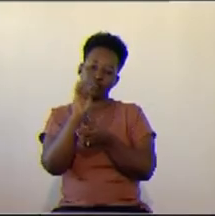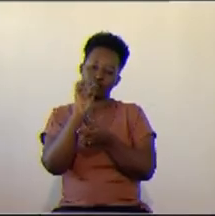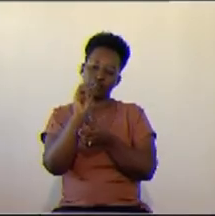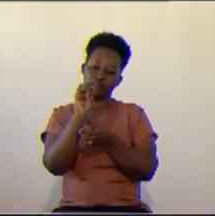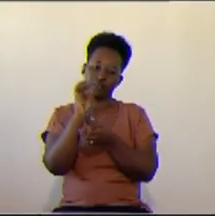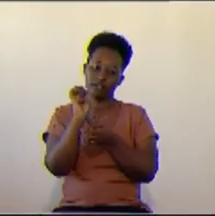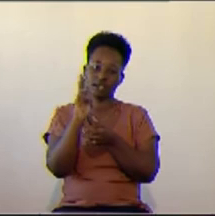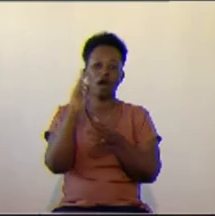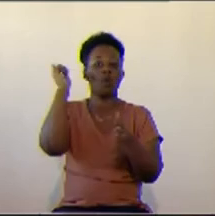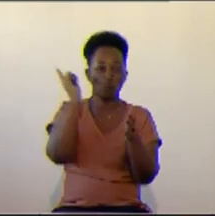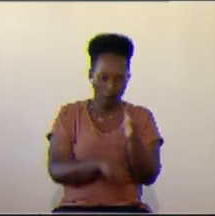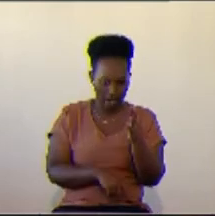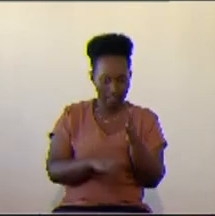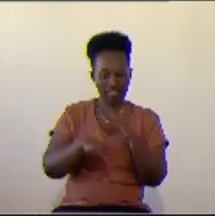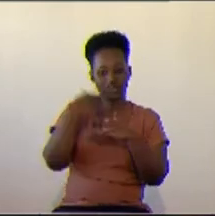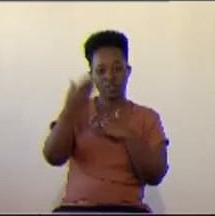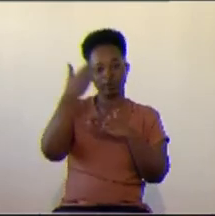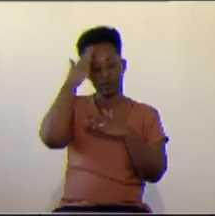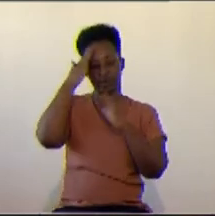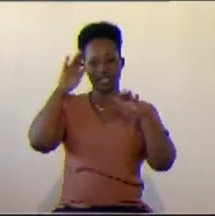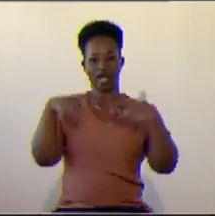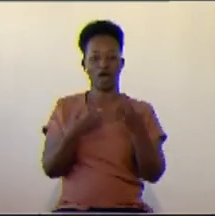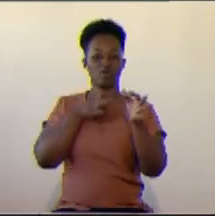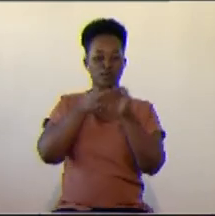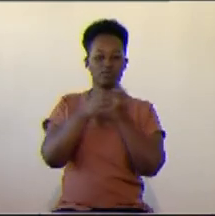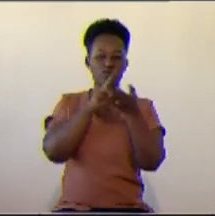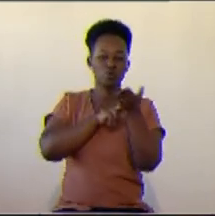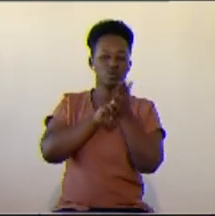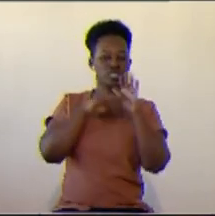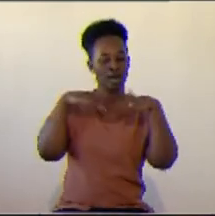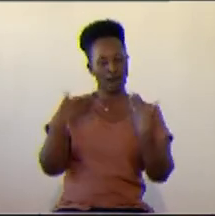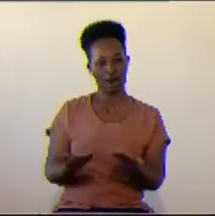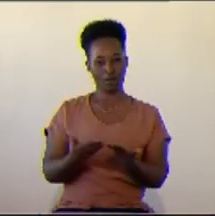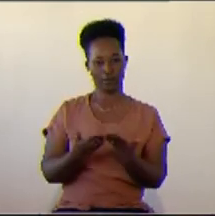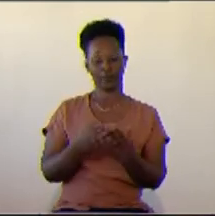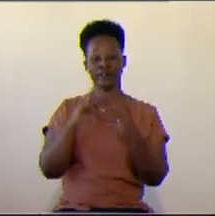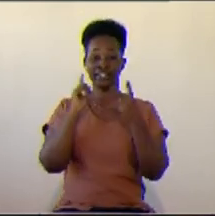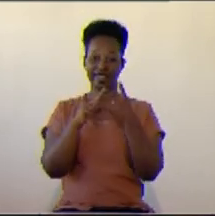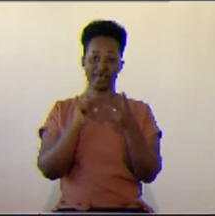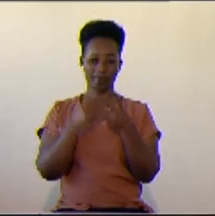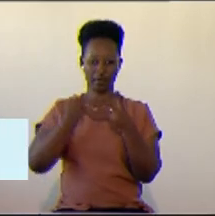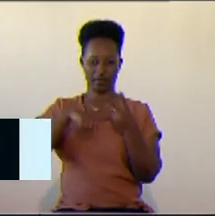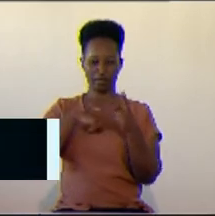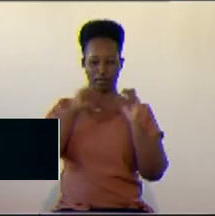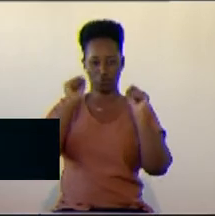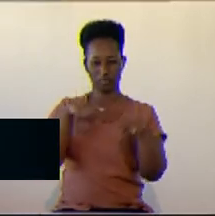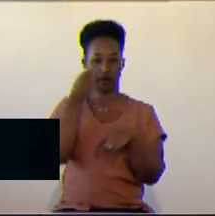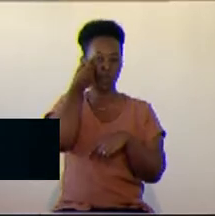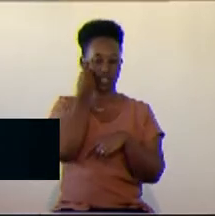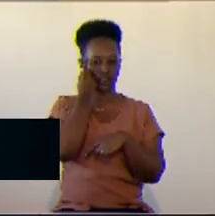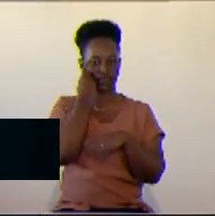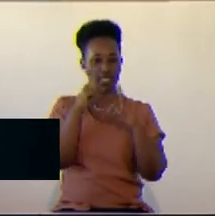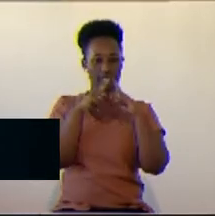know how to explain how it is used, sphygmomanometer. Two, we should be able to understand the